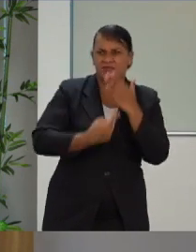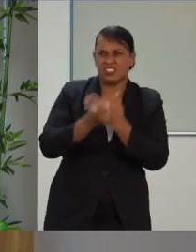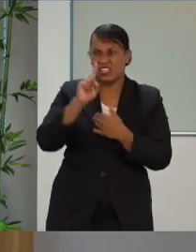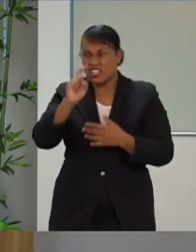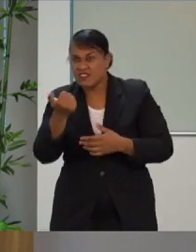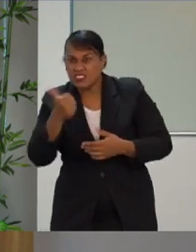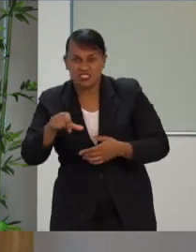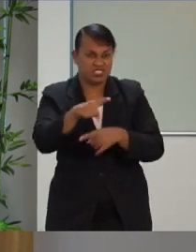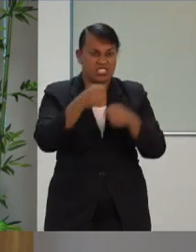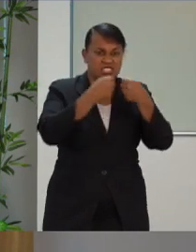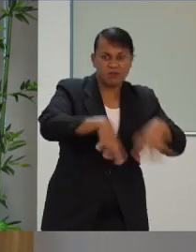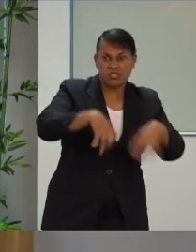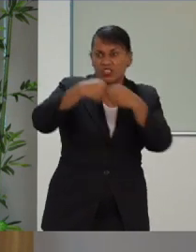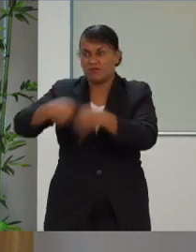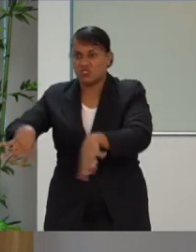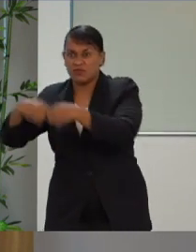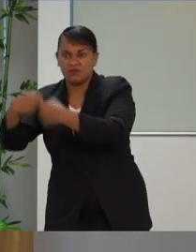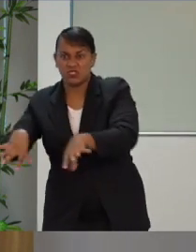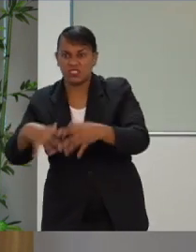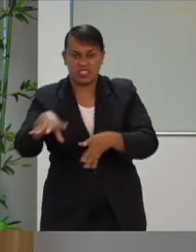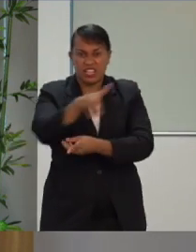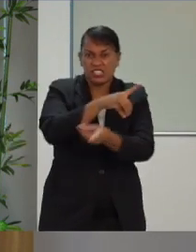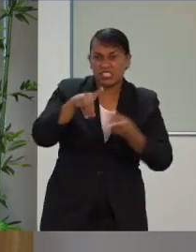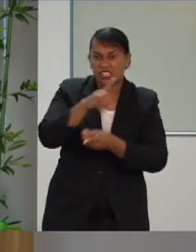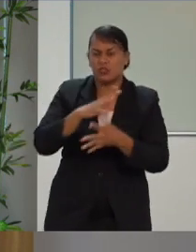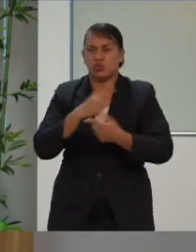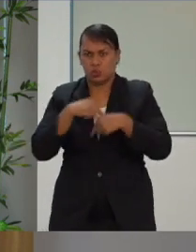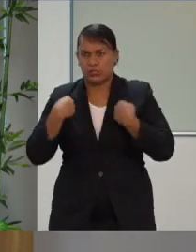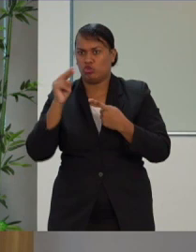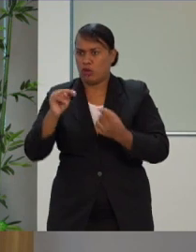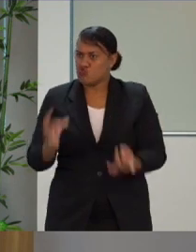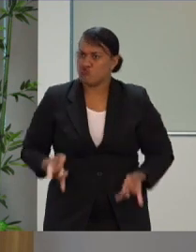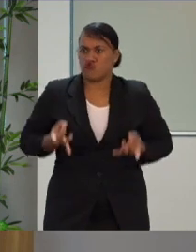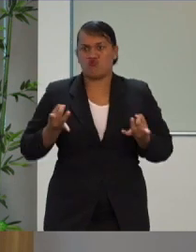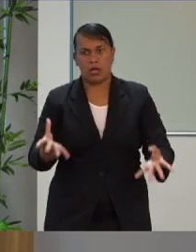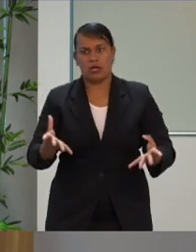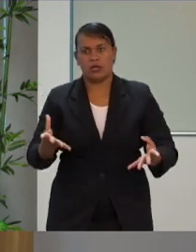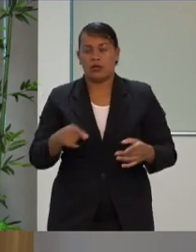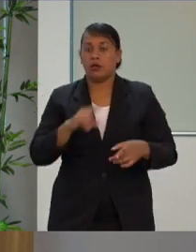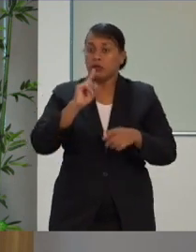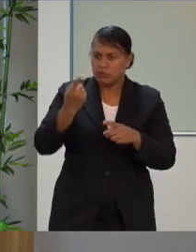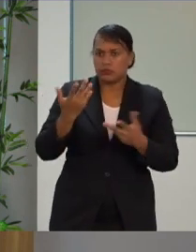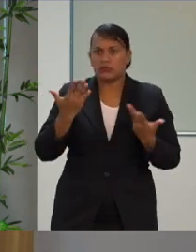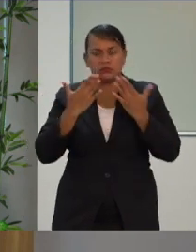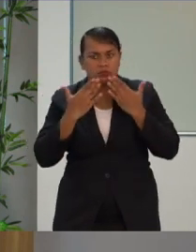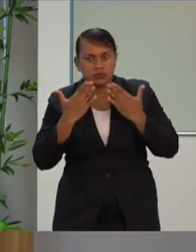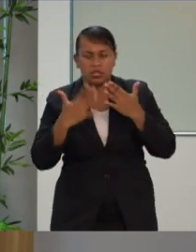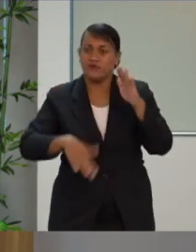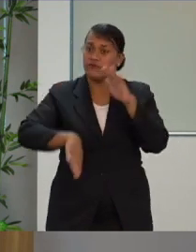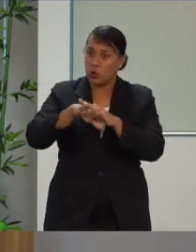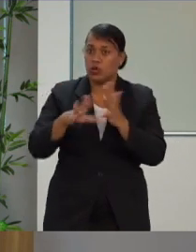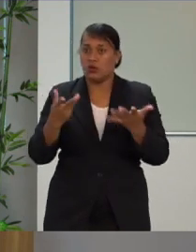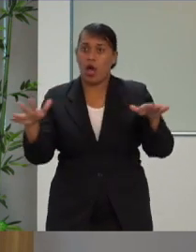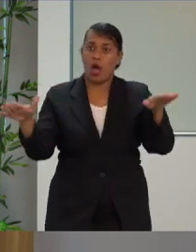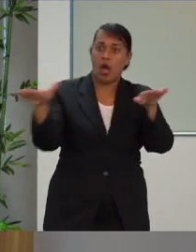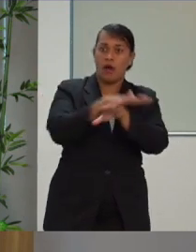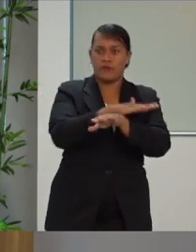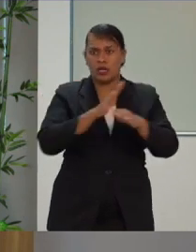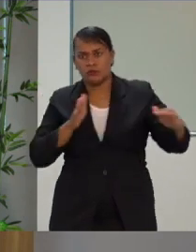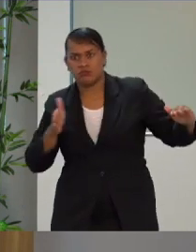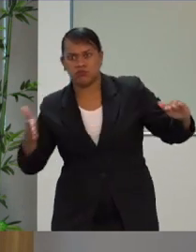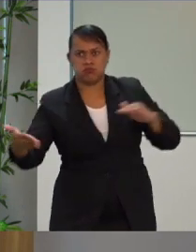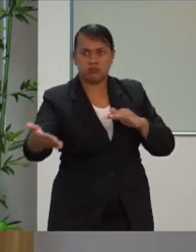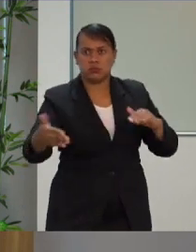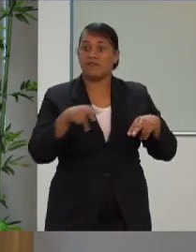from this particular cyclone. But thankfully it's not passing right over Fiji. We understand at this point in